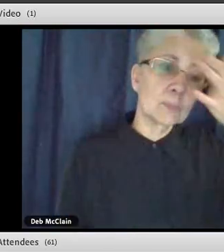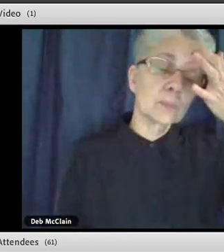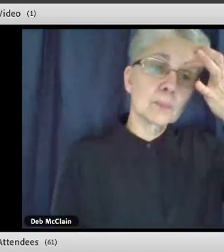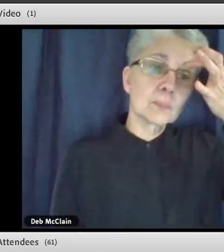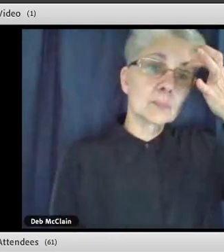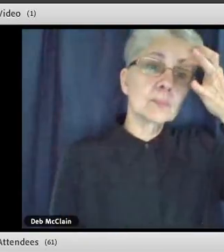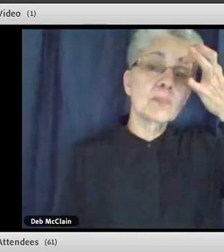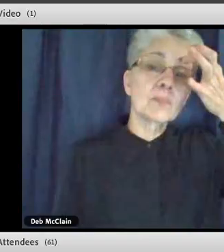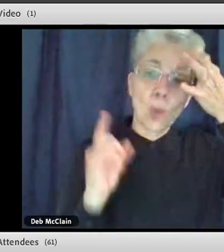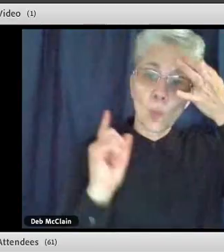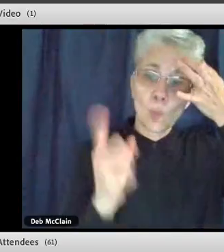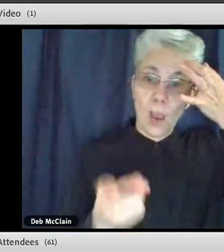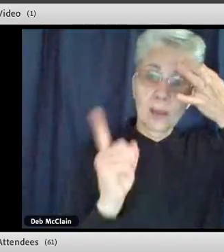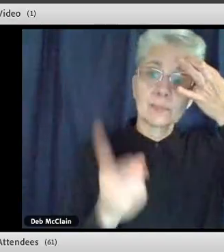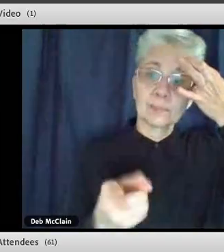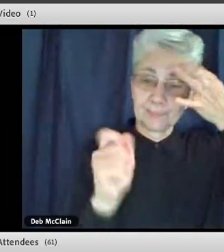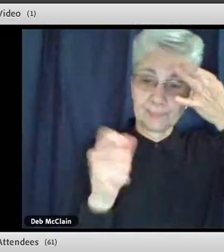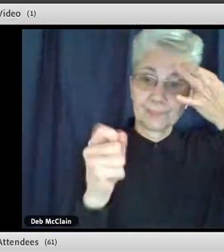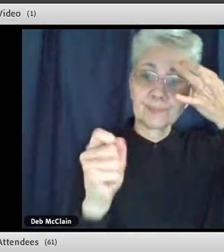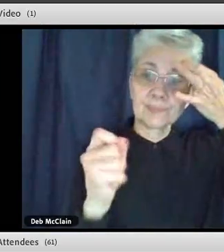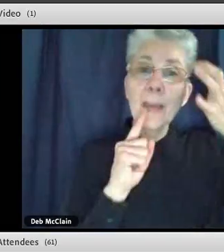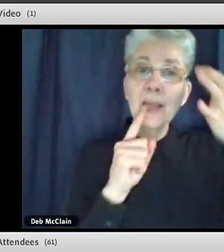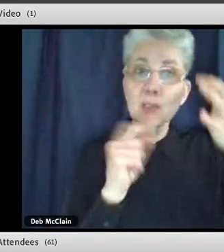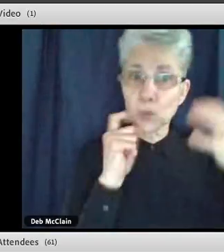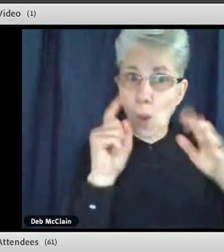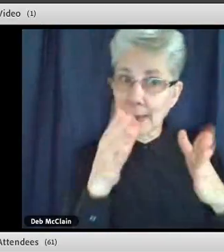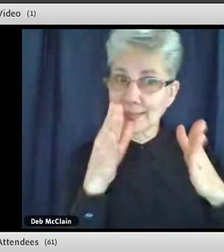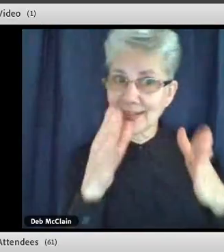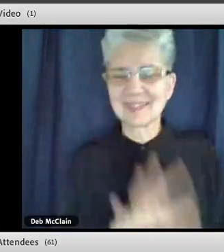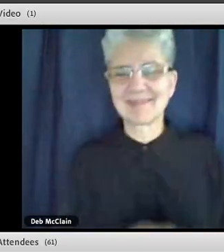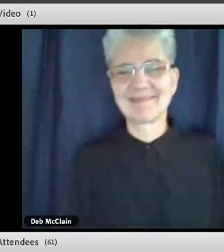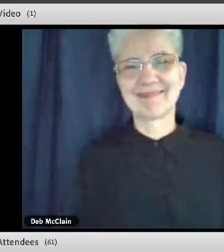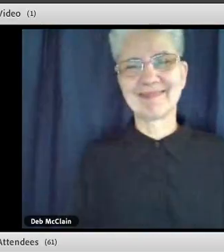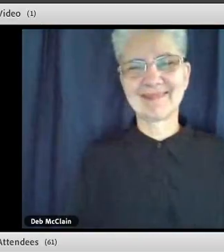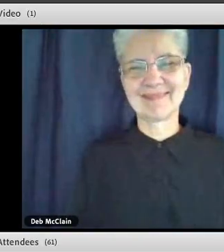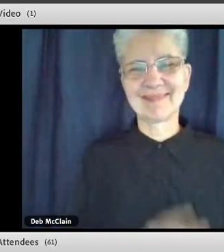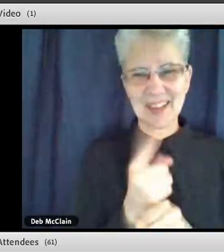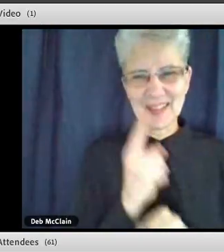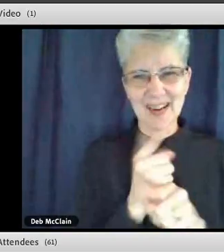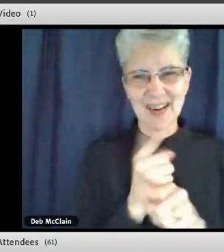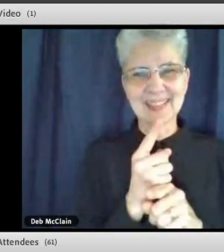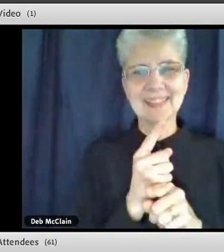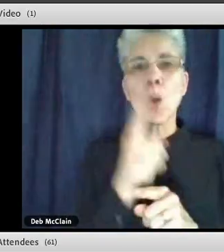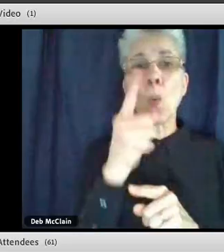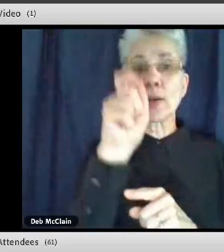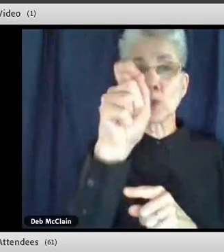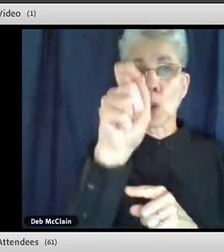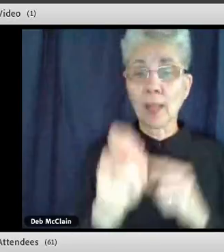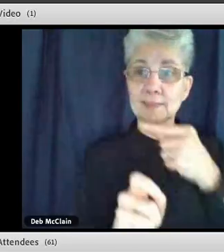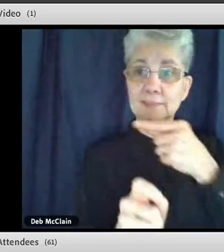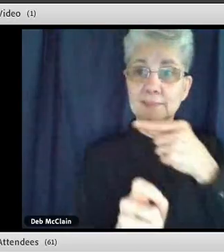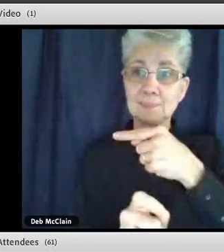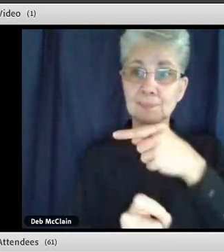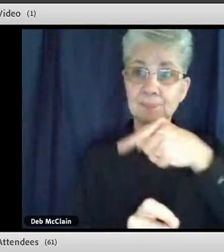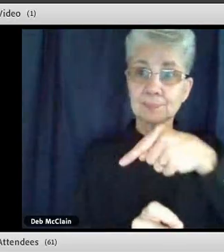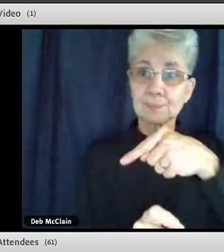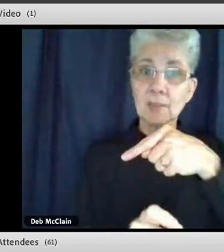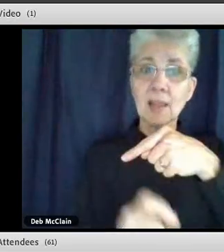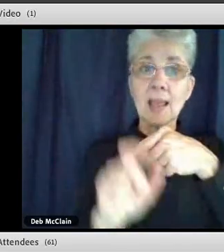Right, very good. Just making sure everybody's paying attention. So good, right. One has a colon and one has a